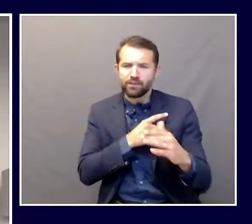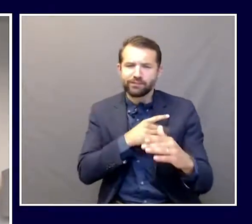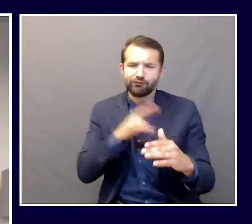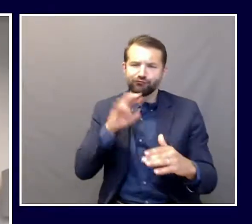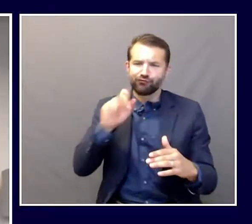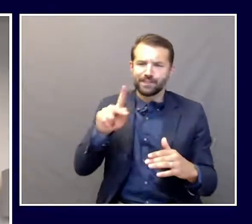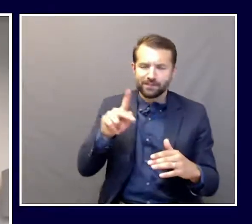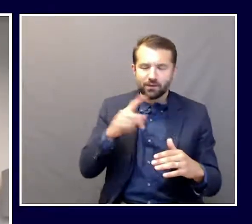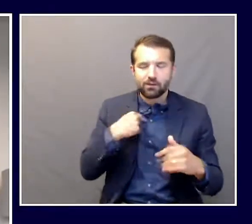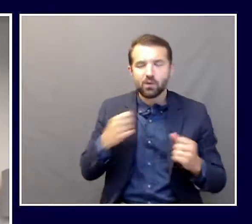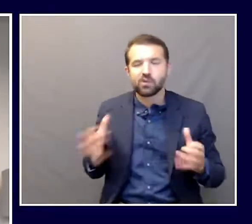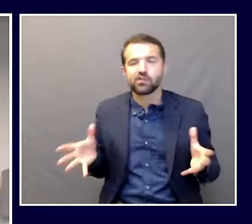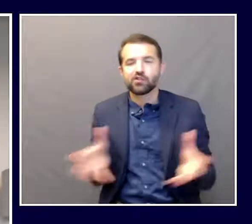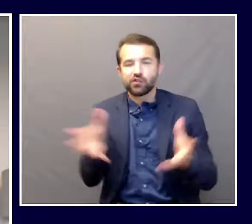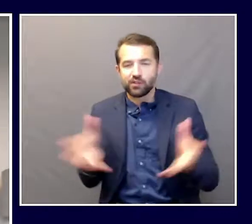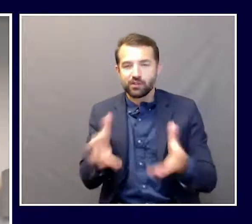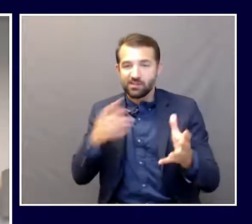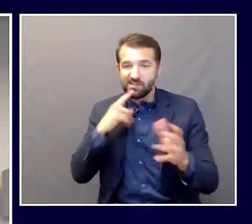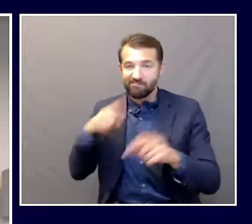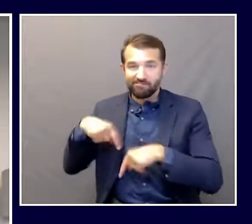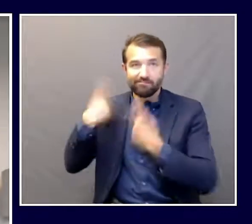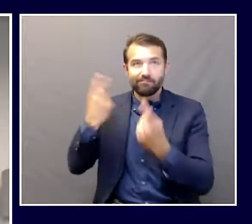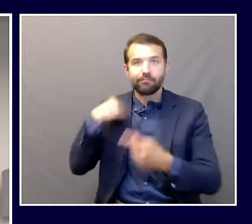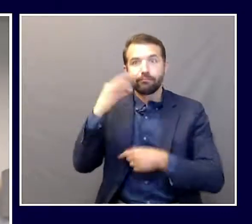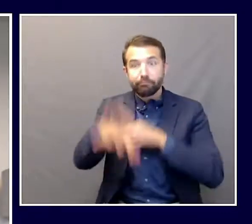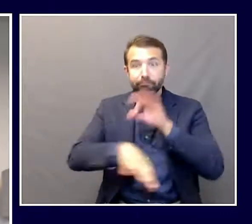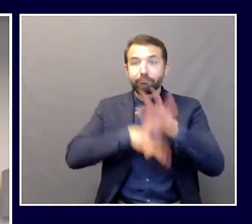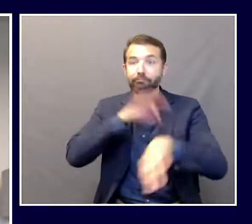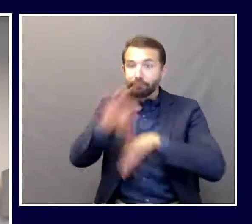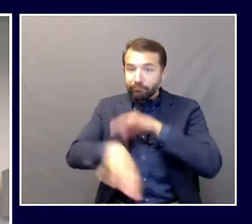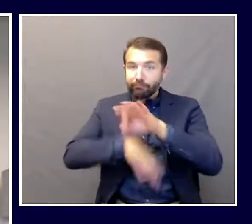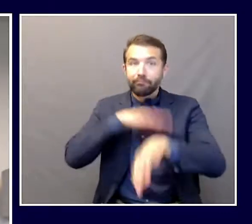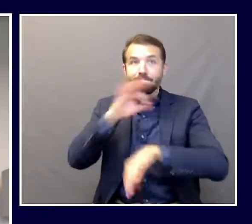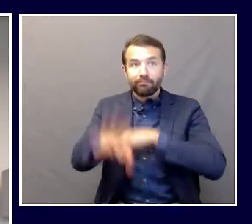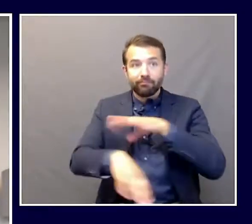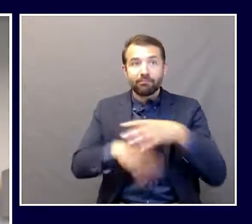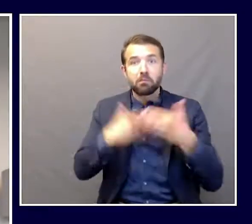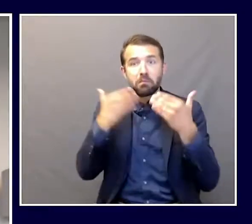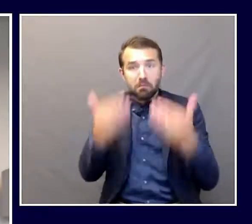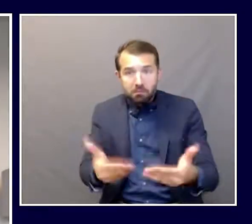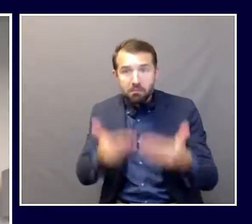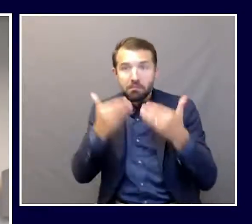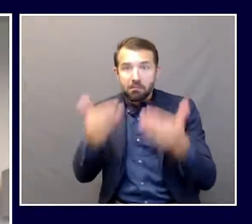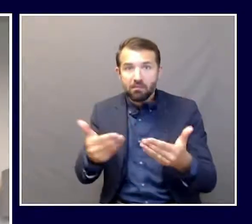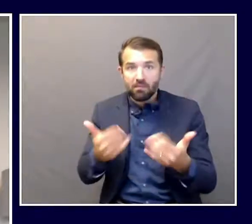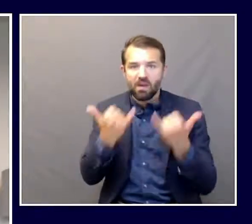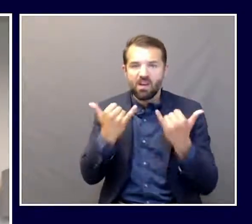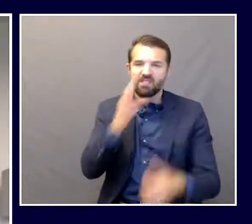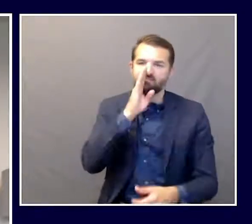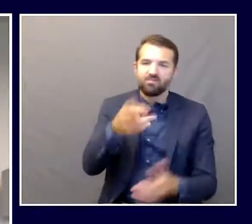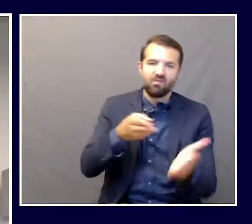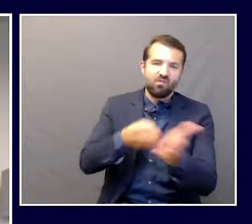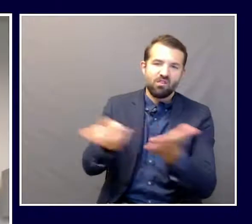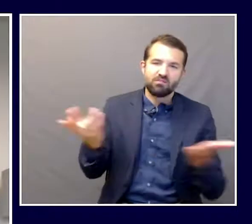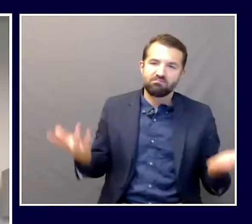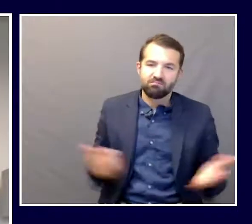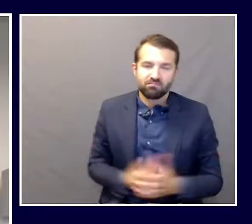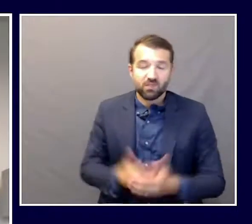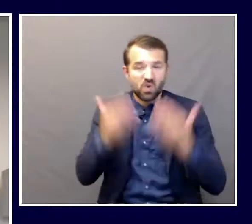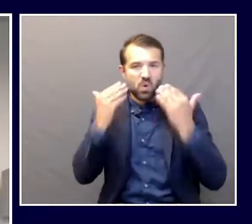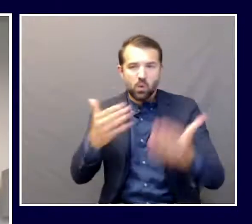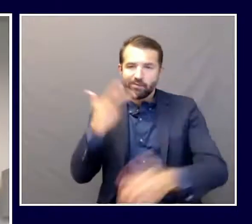more so than ever, that again, if you have been waiting on the sidelines, determining whether now is the time to get